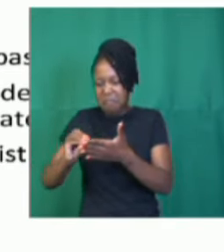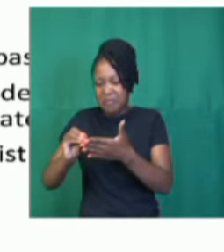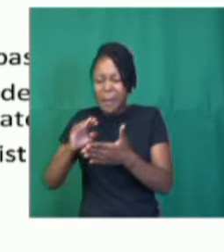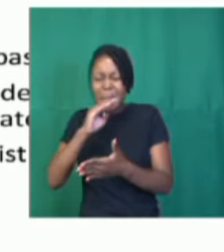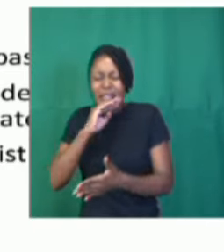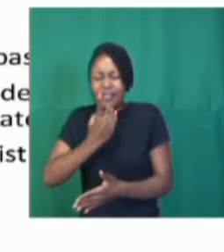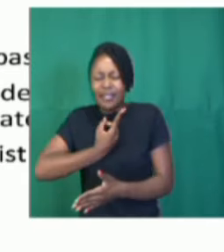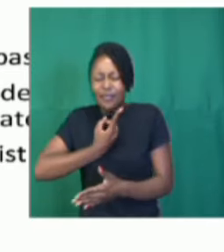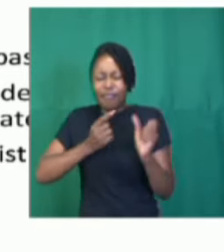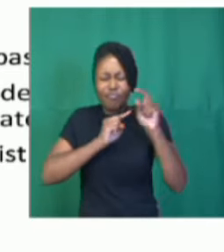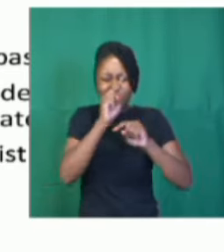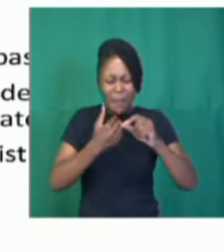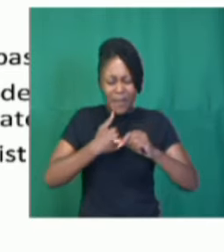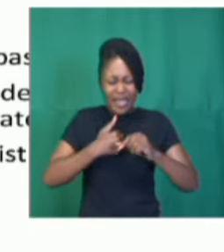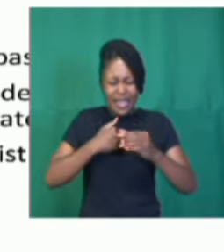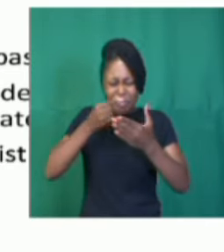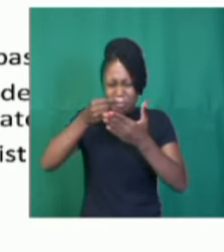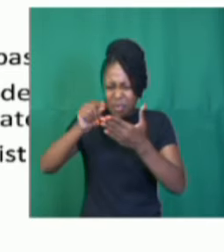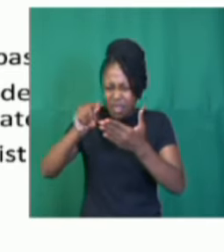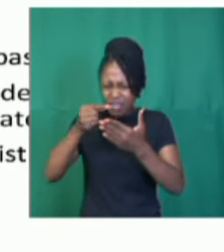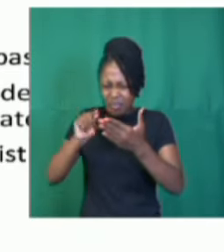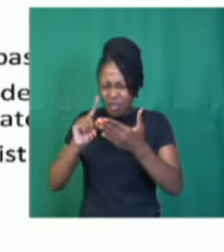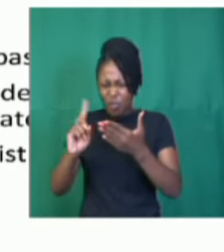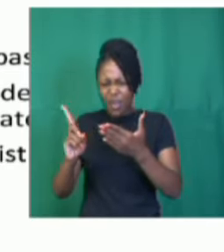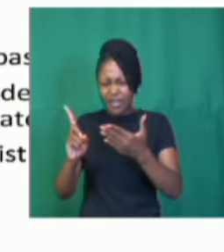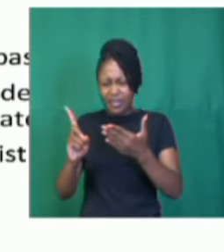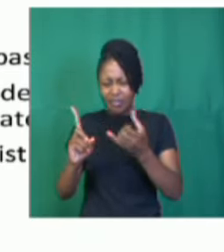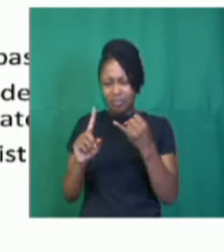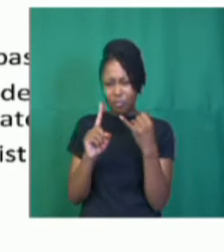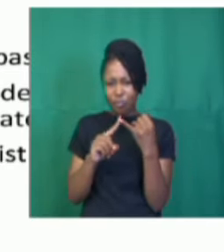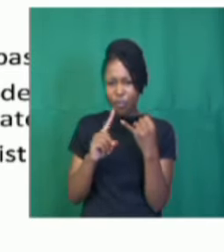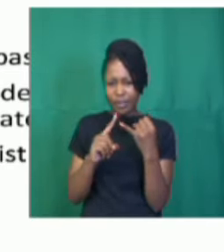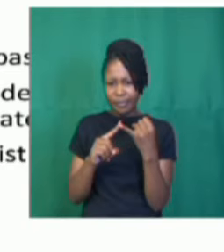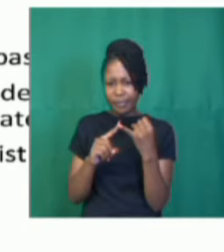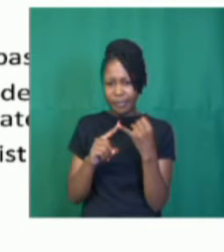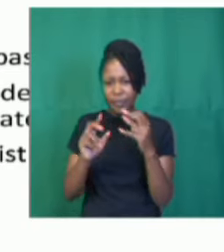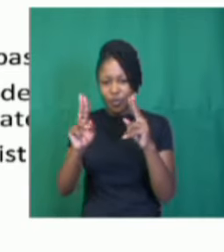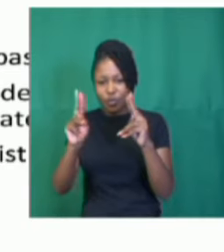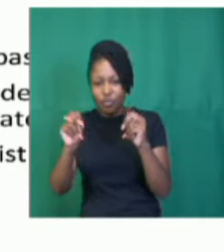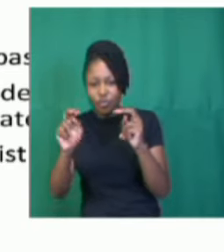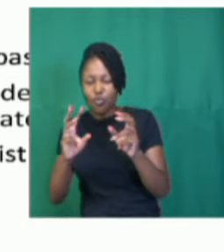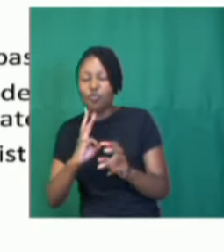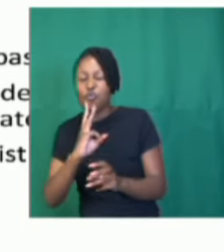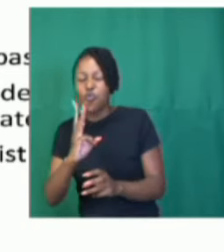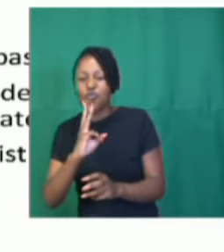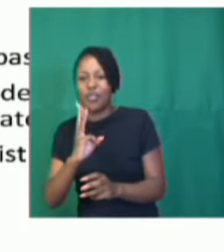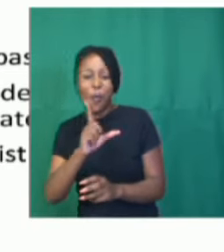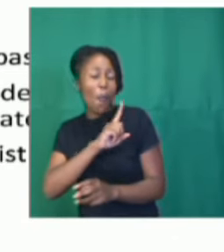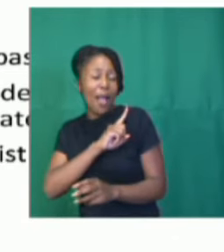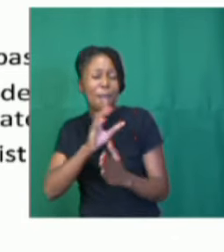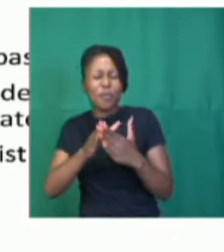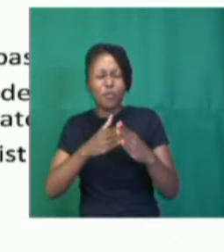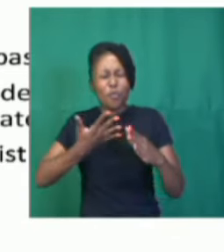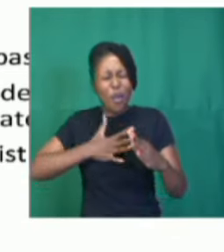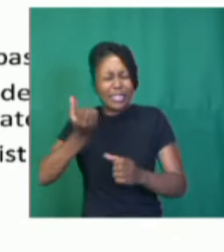this text? You are marking, let's say, new words. These words will go into your vocabulary bank. And you're also trying